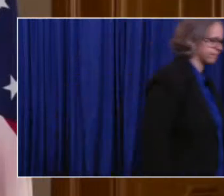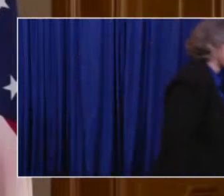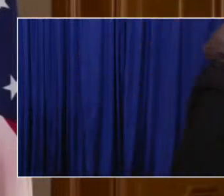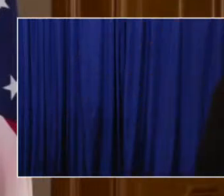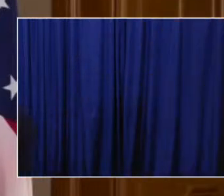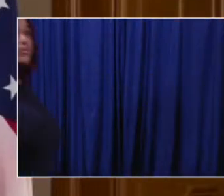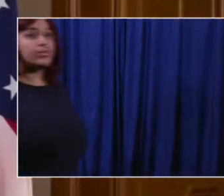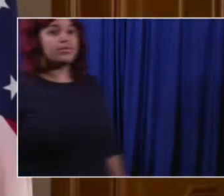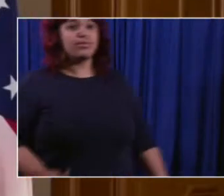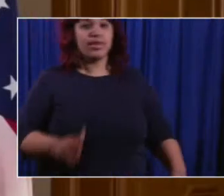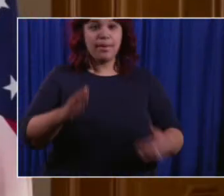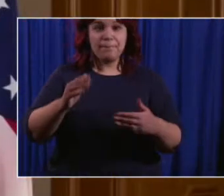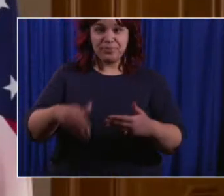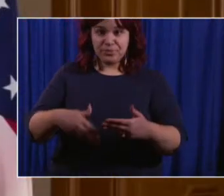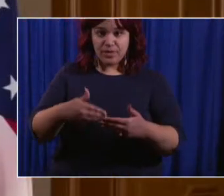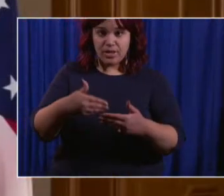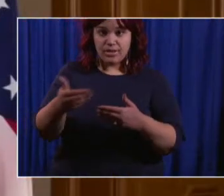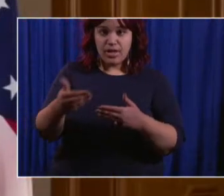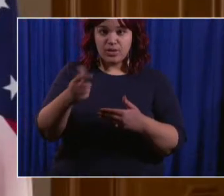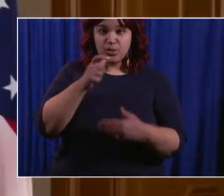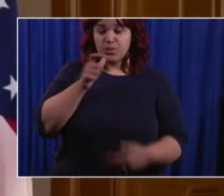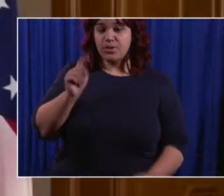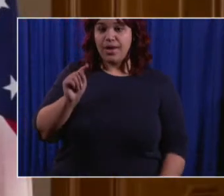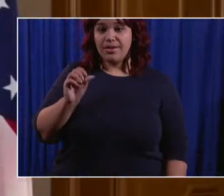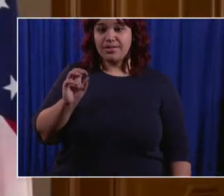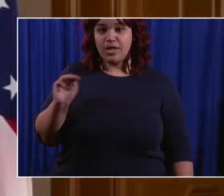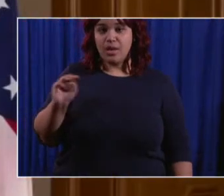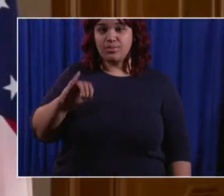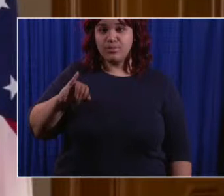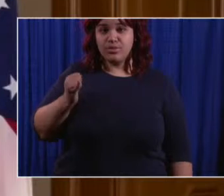Register. Hey, Tom.